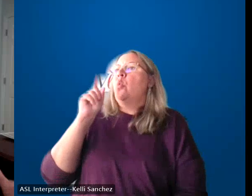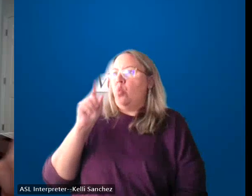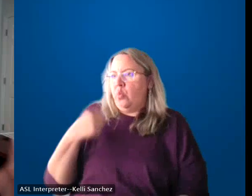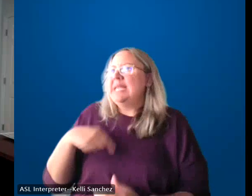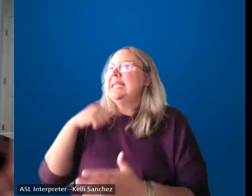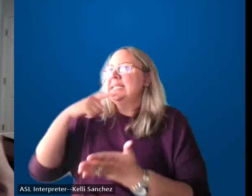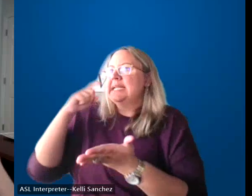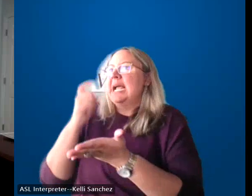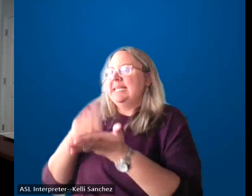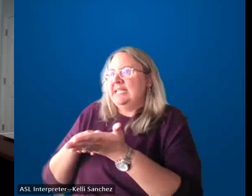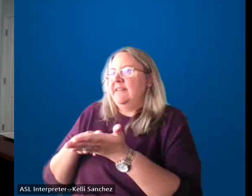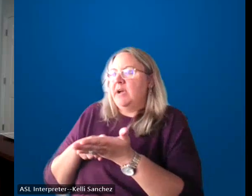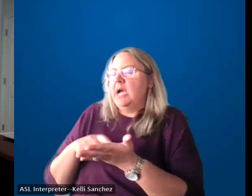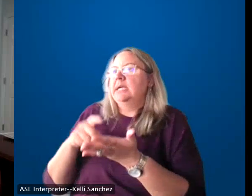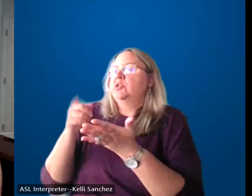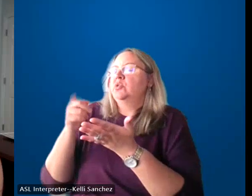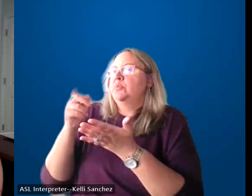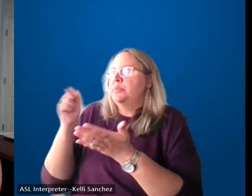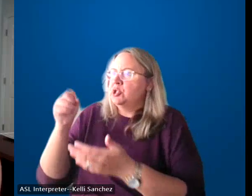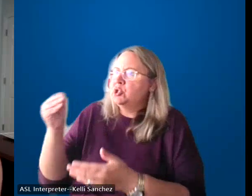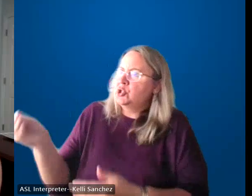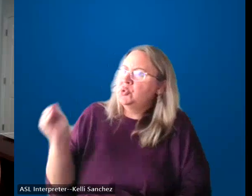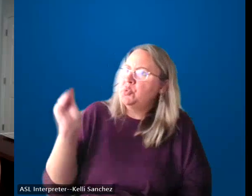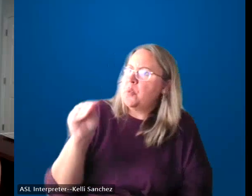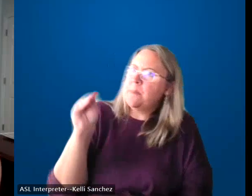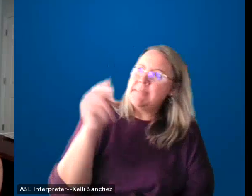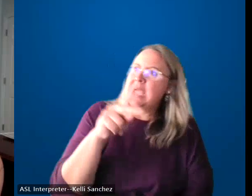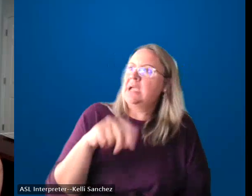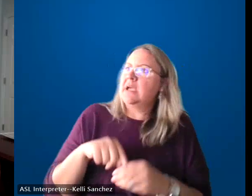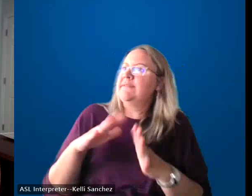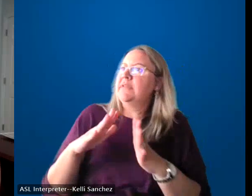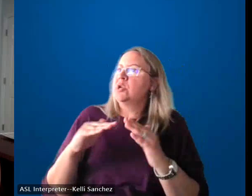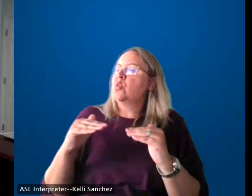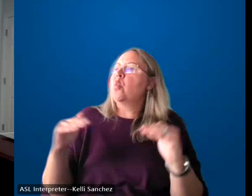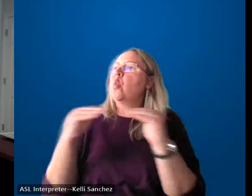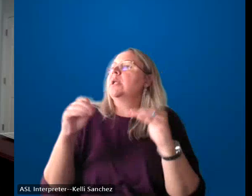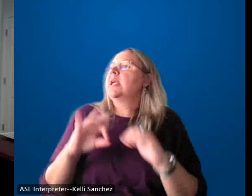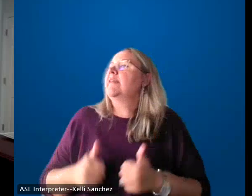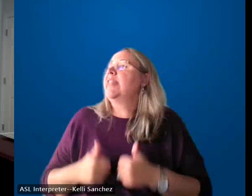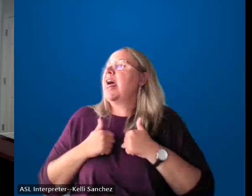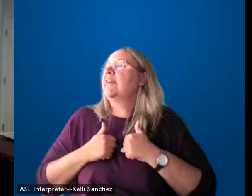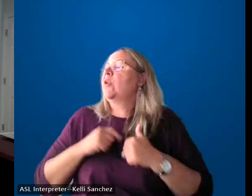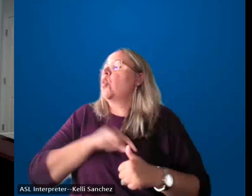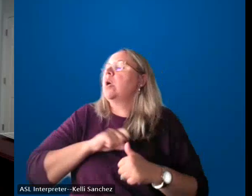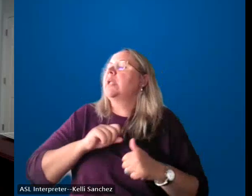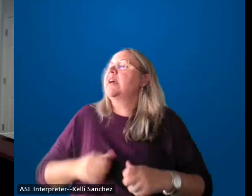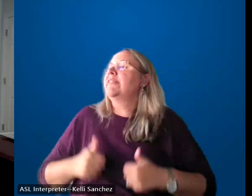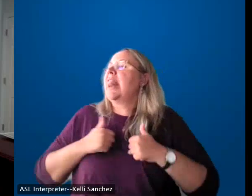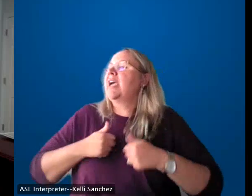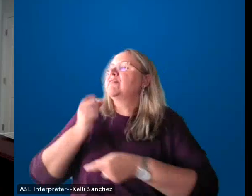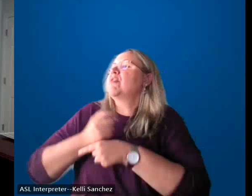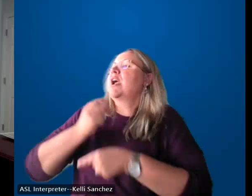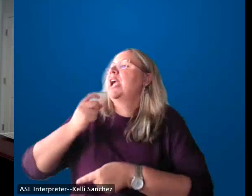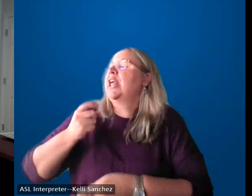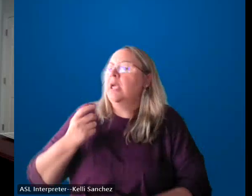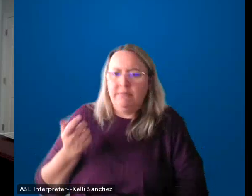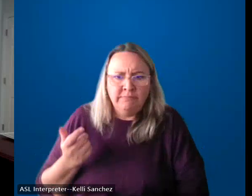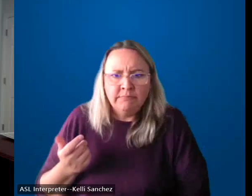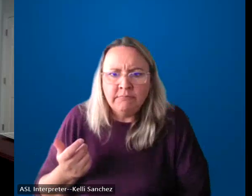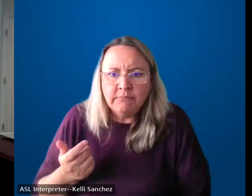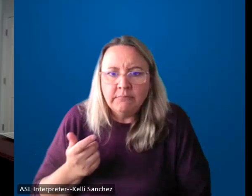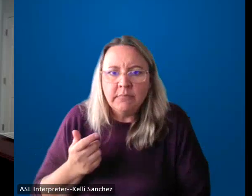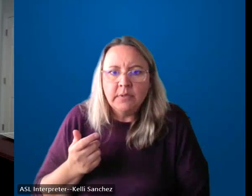to work to get you back into a state of quality of life, a positive quality of life movement, right? Like, how do we get